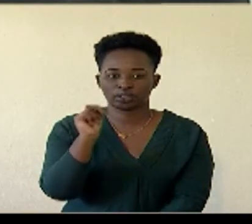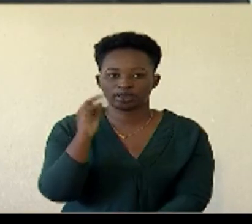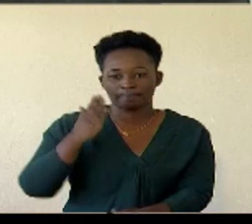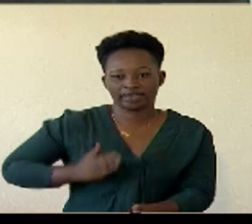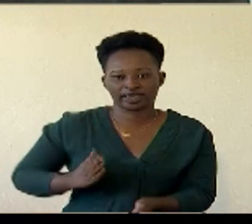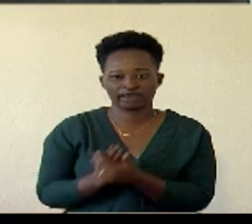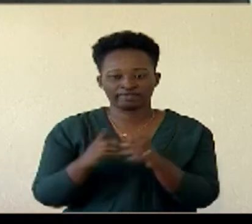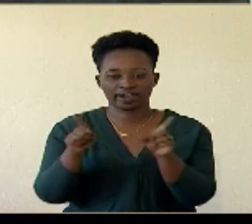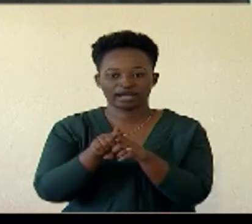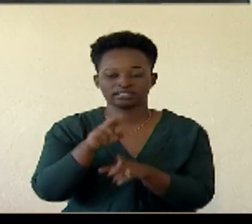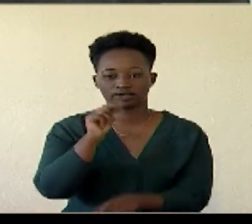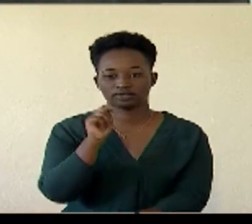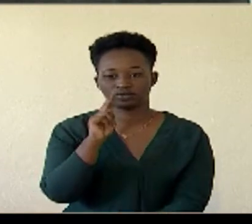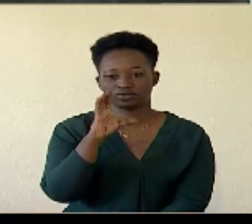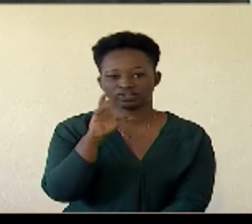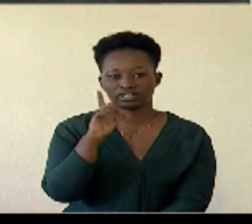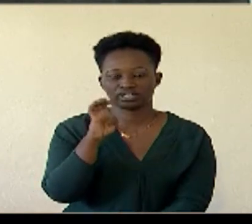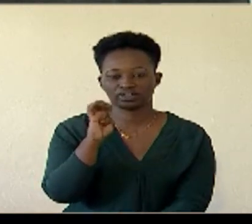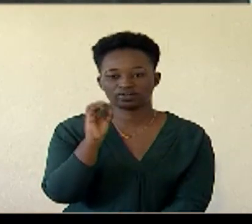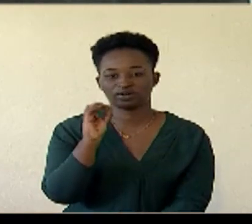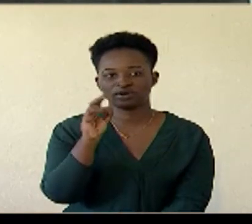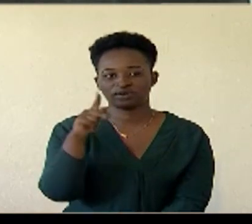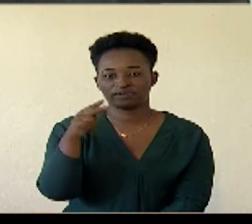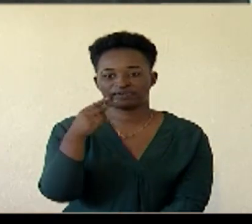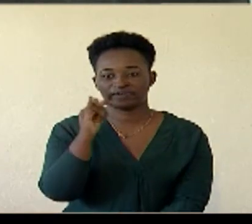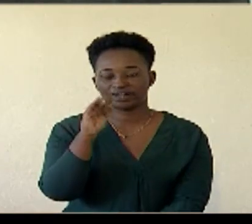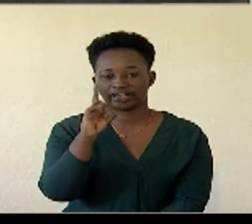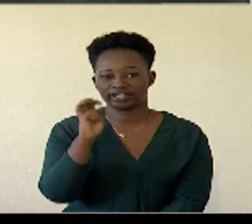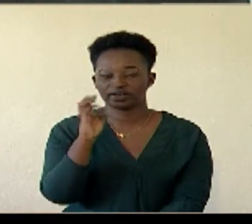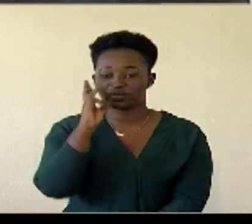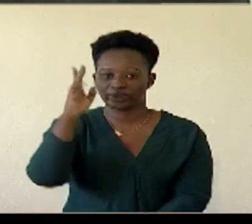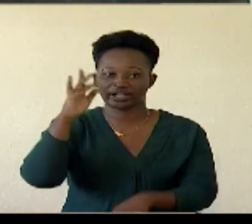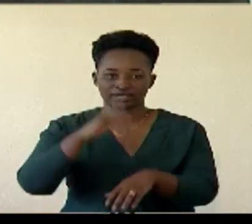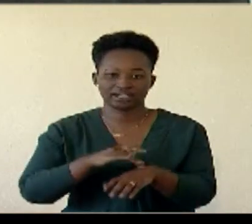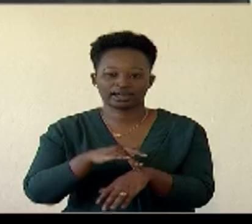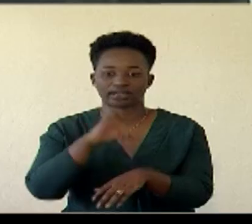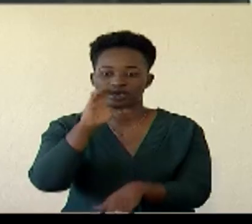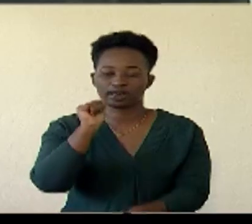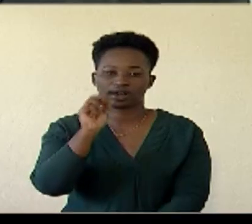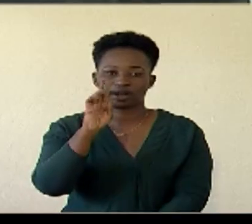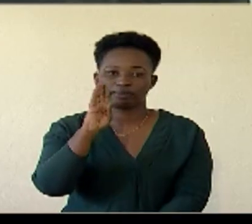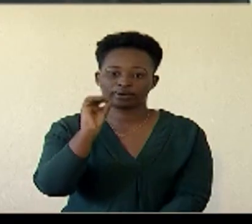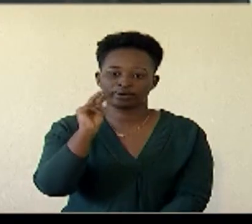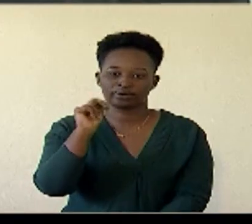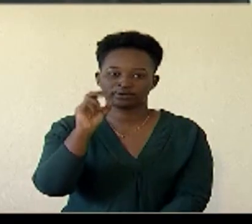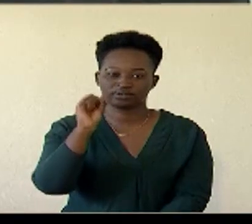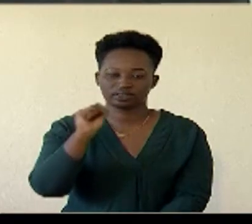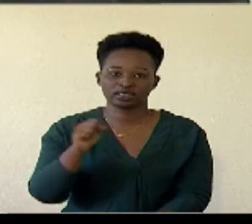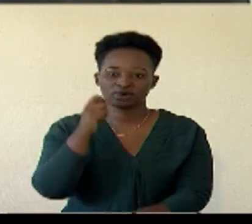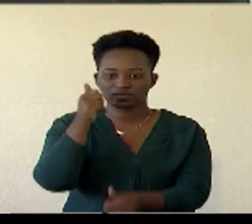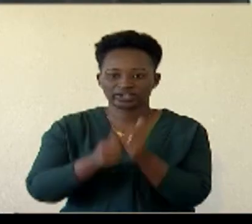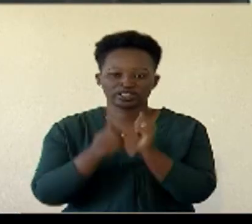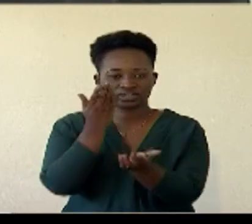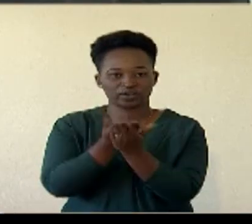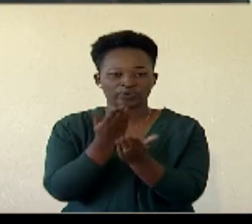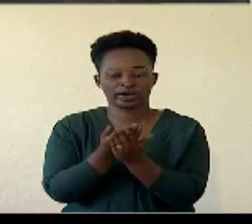attack this carbon that acquires the positive charge. And therefore, what forms here is